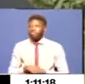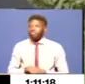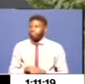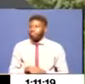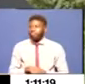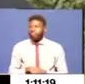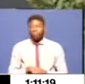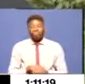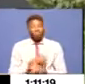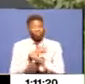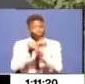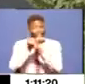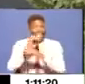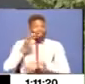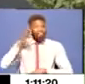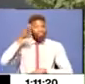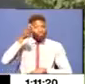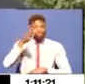generation of people who